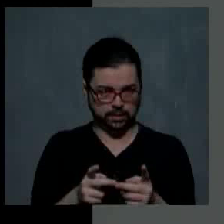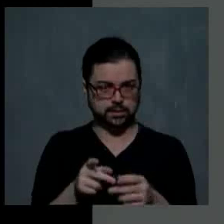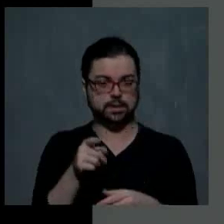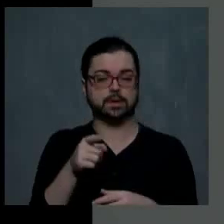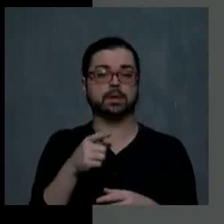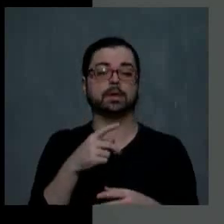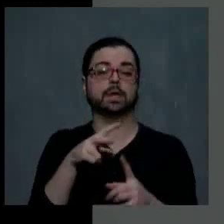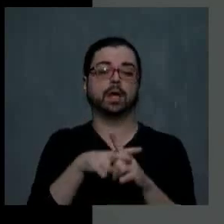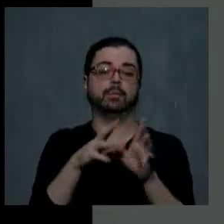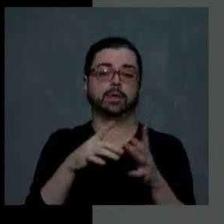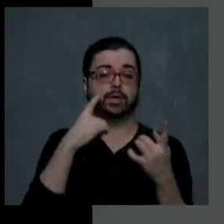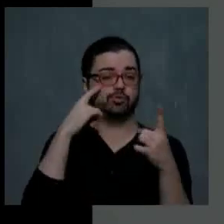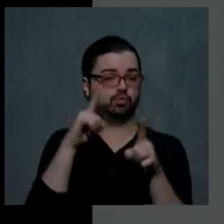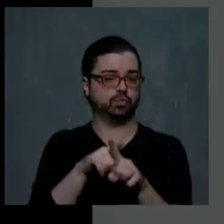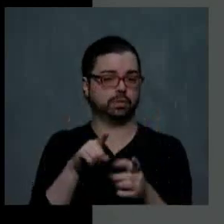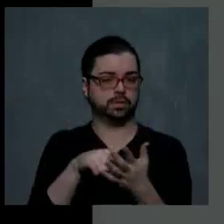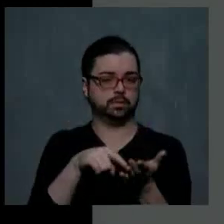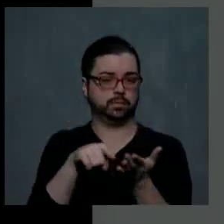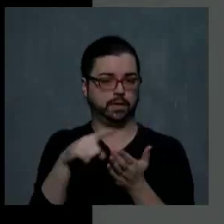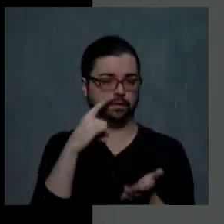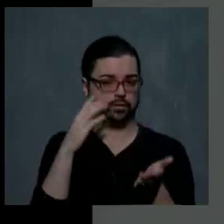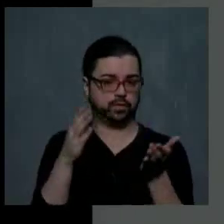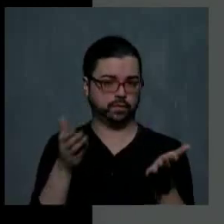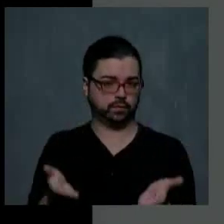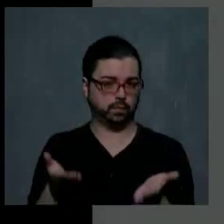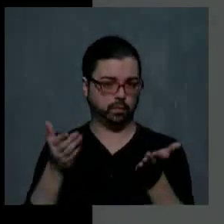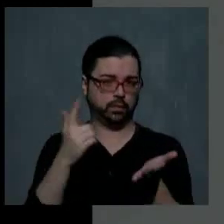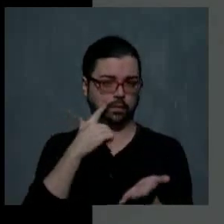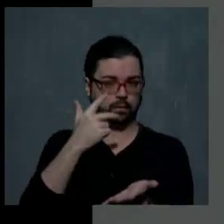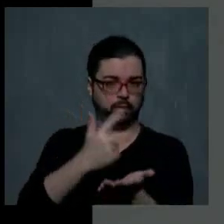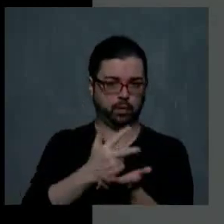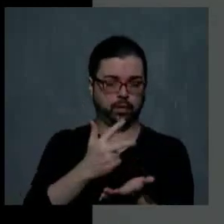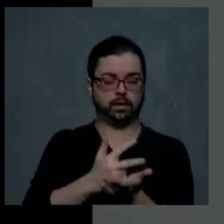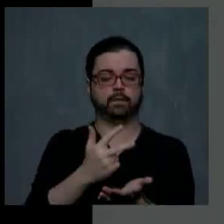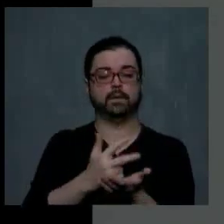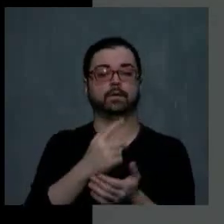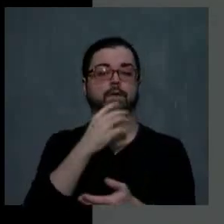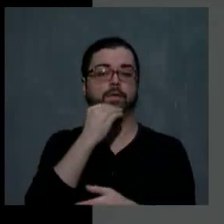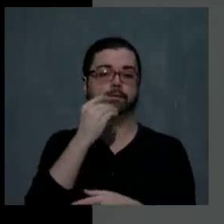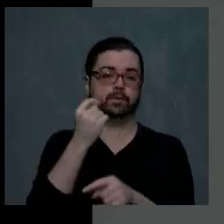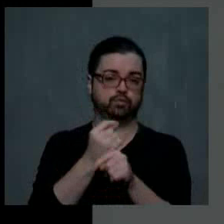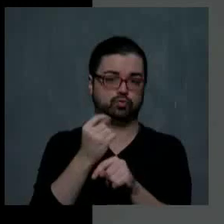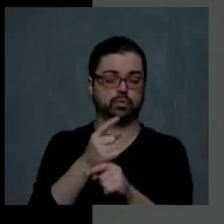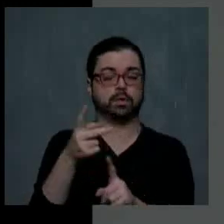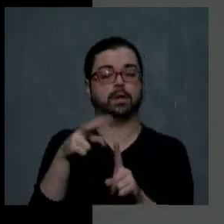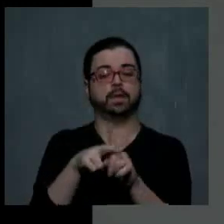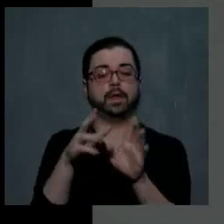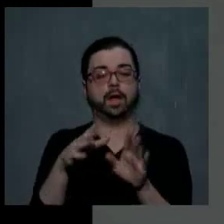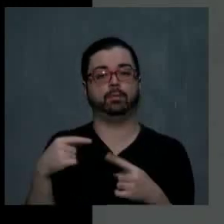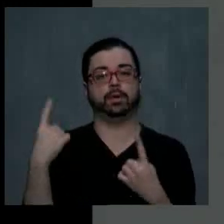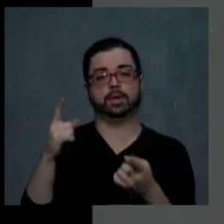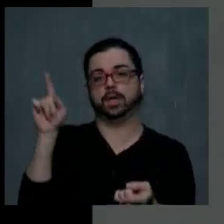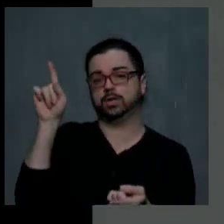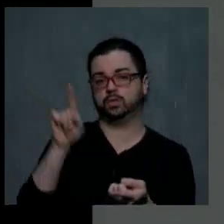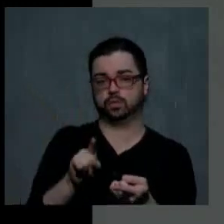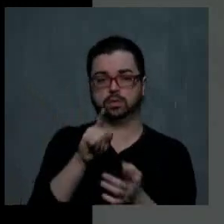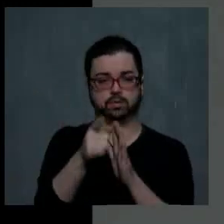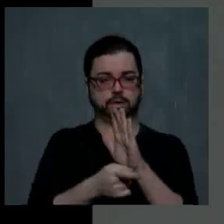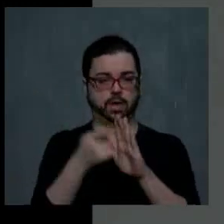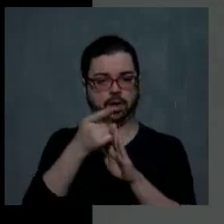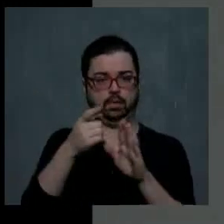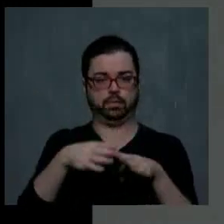paved surfaces proposed for parking of the vehicle and the food truck, and the applicant has reduced the hours of